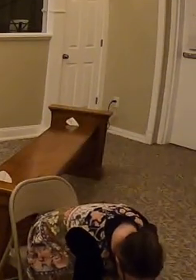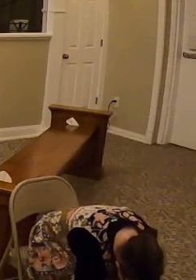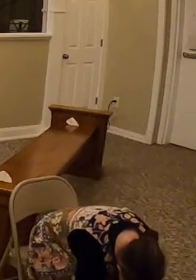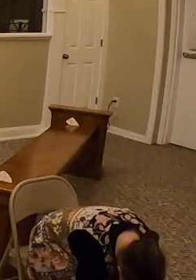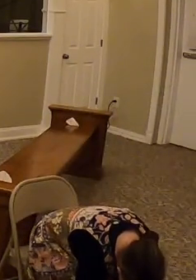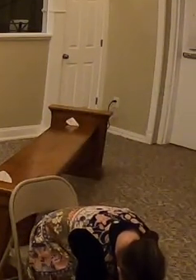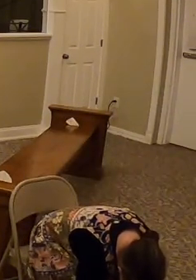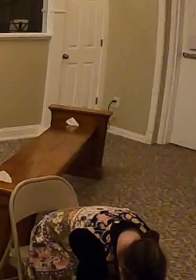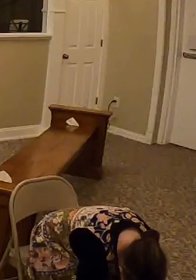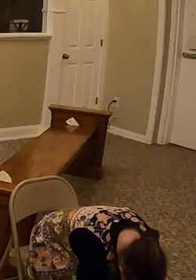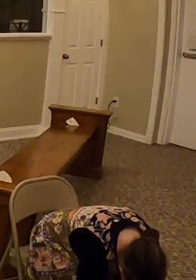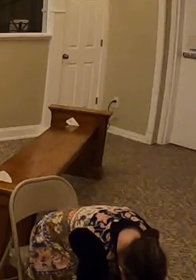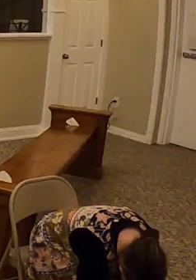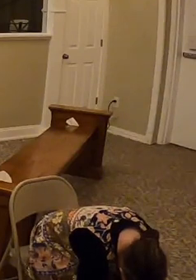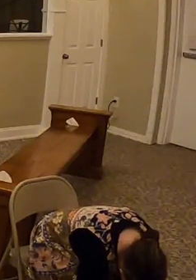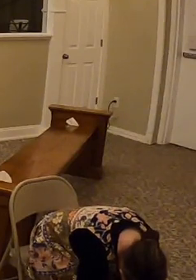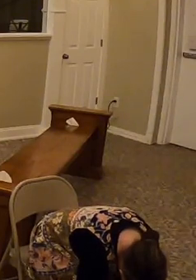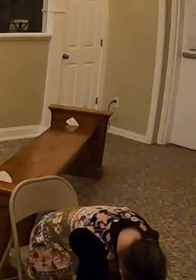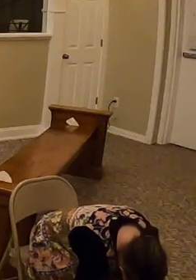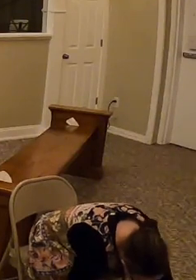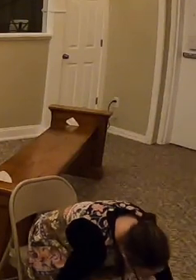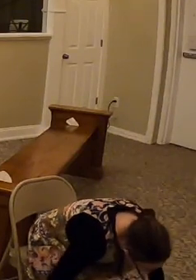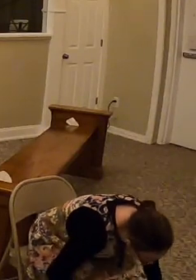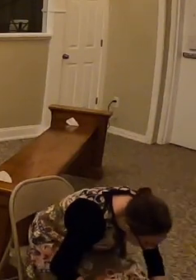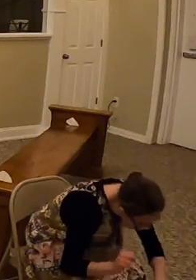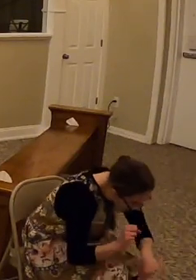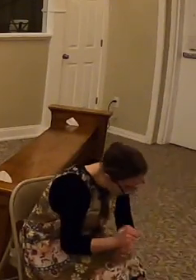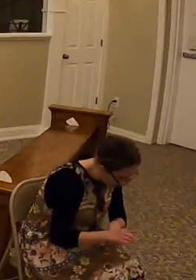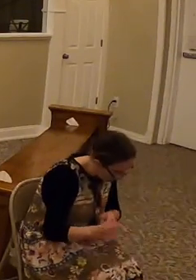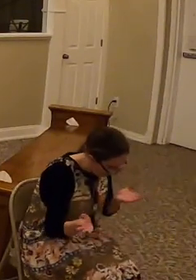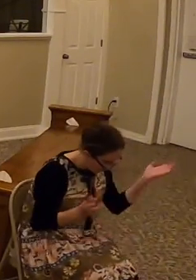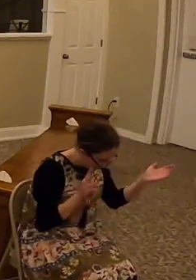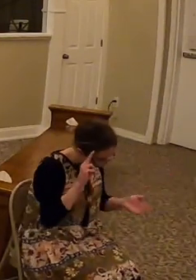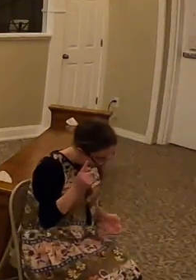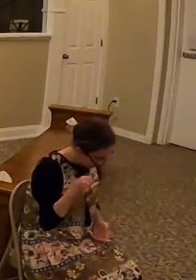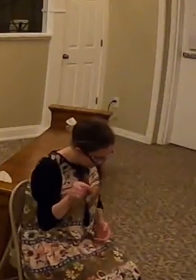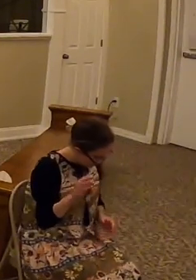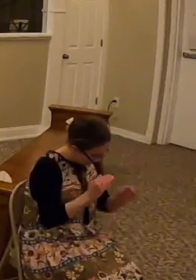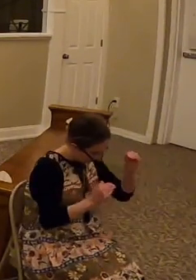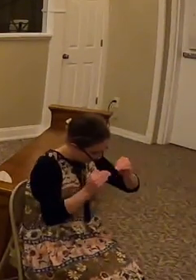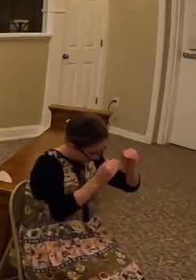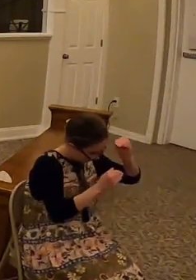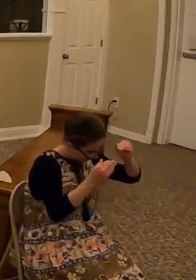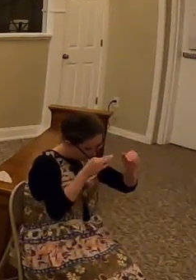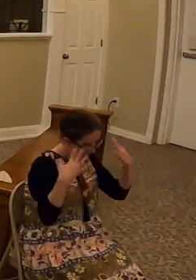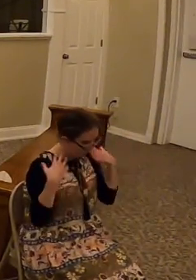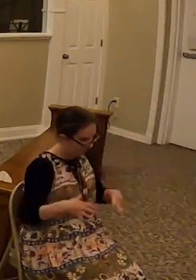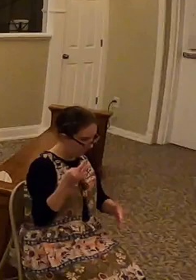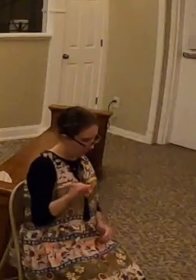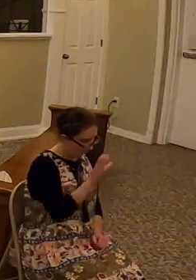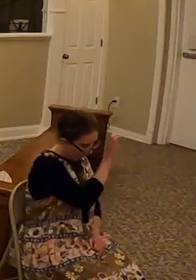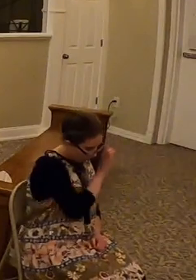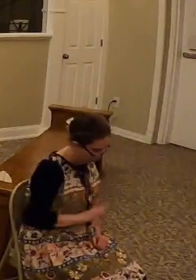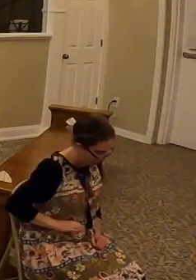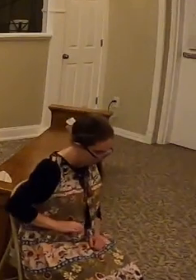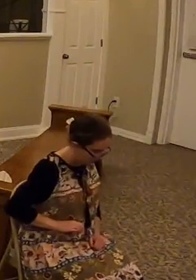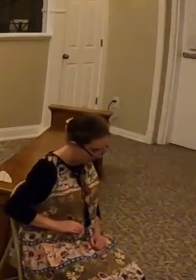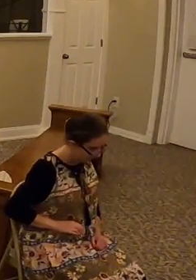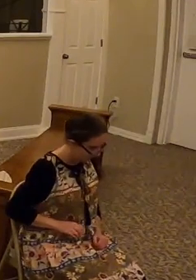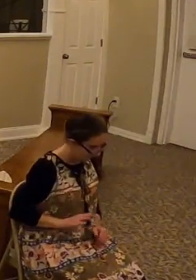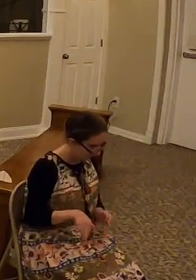to the perfecting of the saints, for the work of service, for the building up of the body of